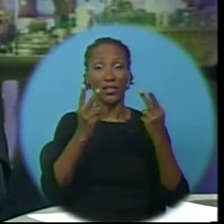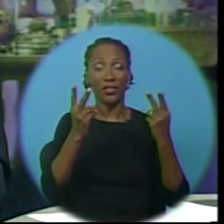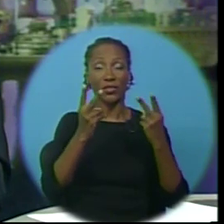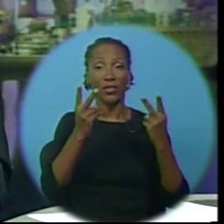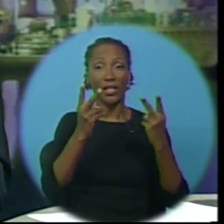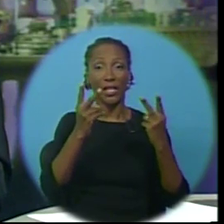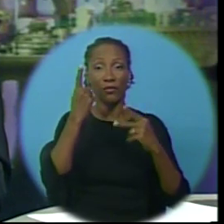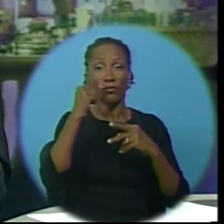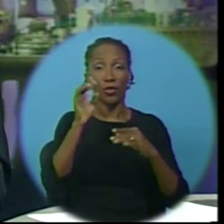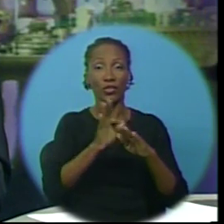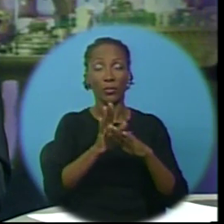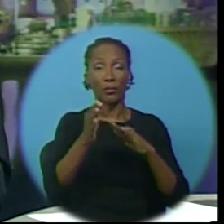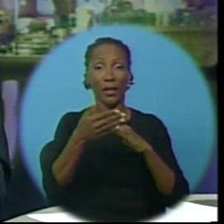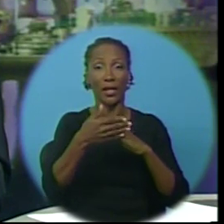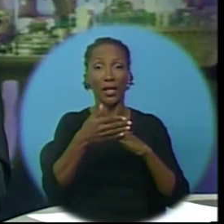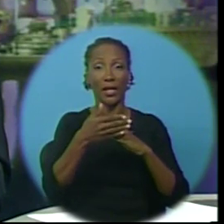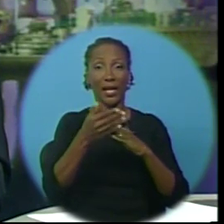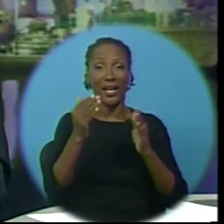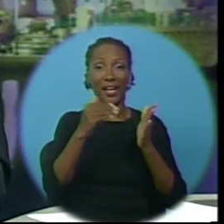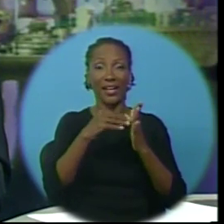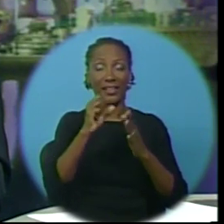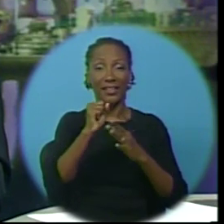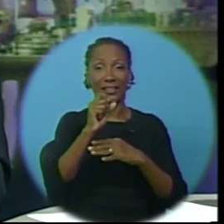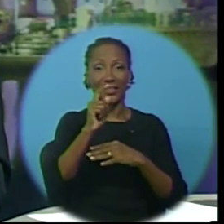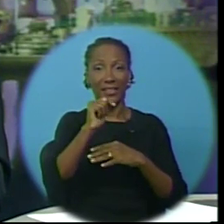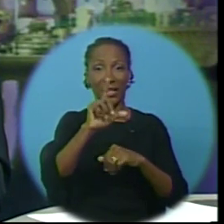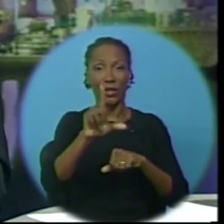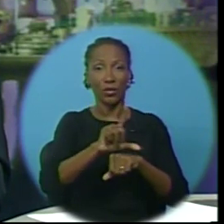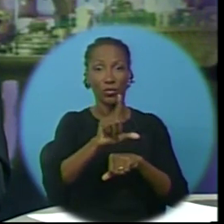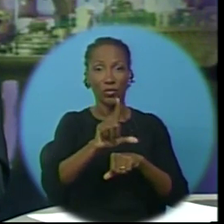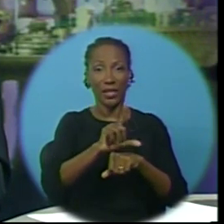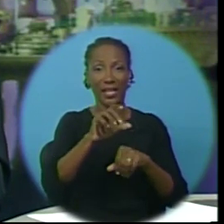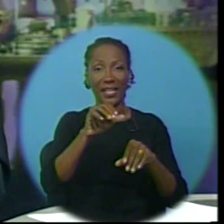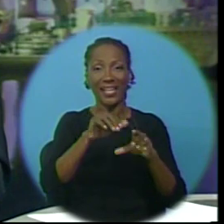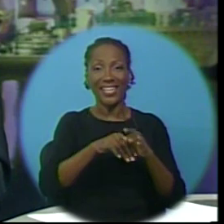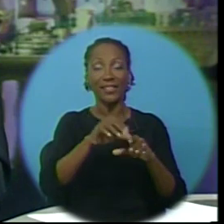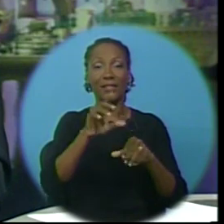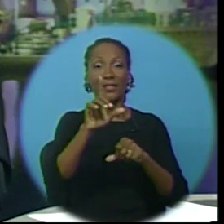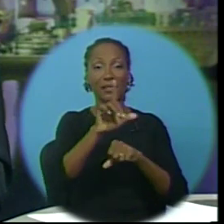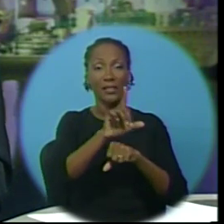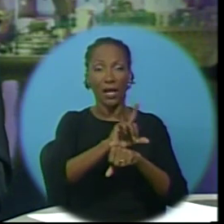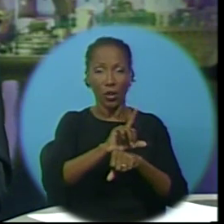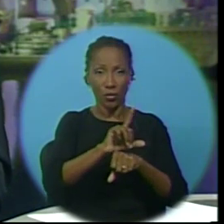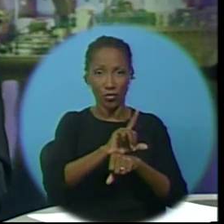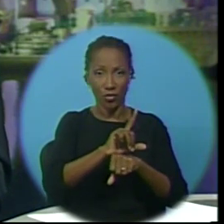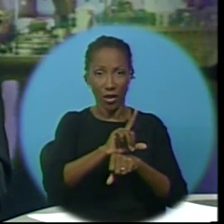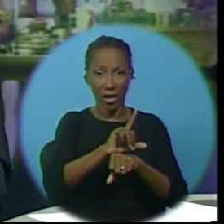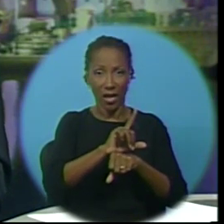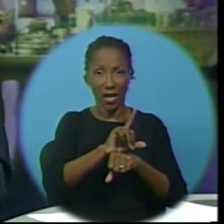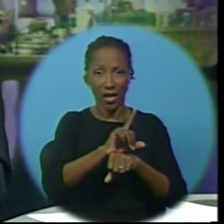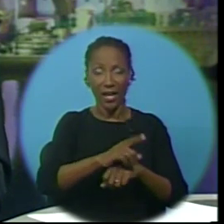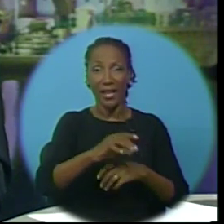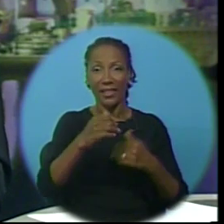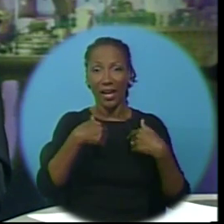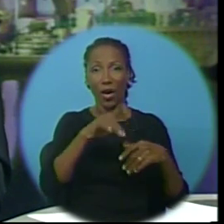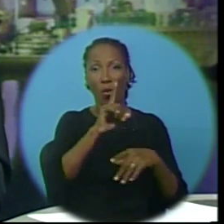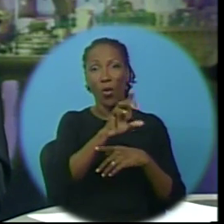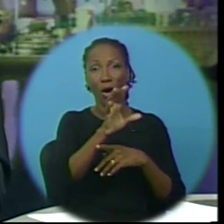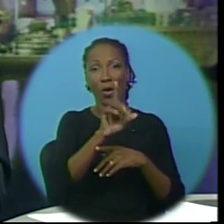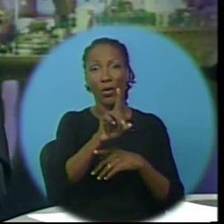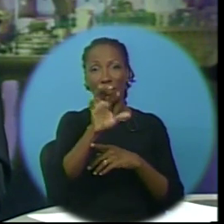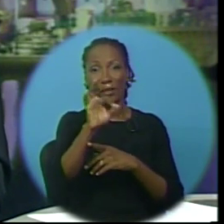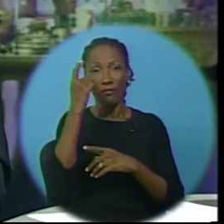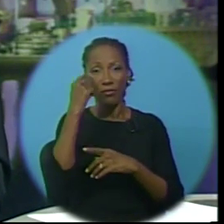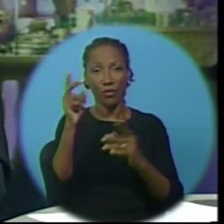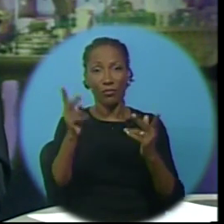Lucia Zouks in last night's Hero Caribbean Premier League match at Borges-U in St. Lucia. Chasing just 119 for a victory, the